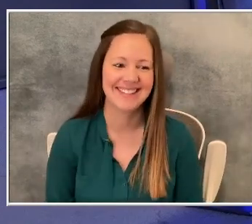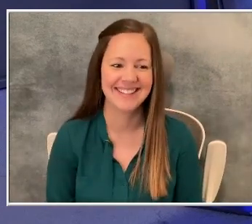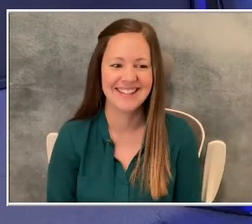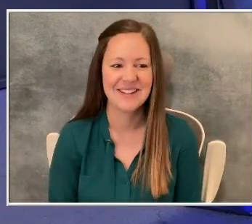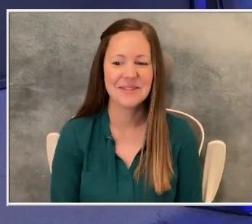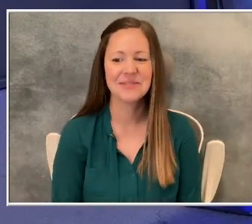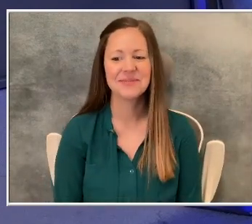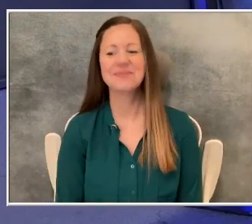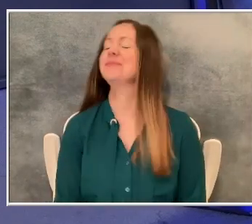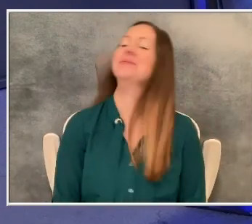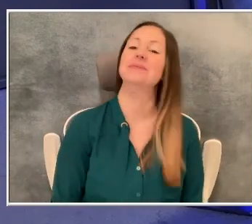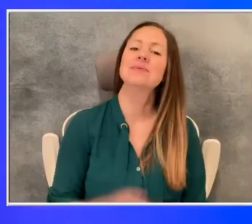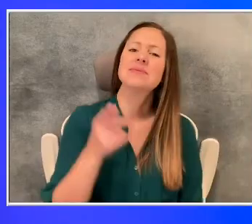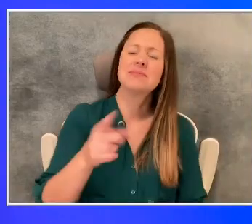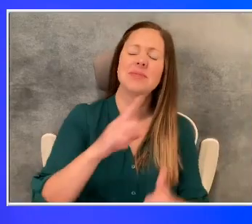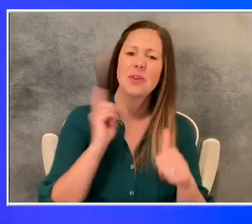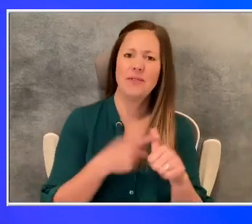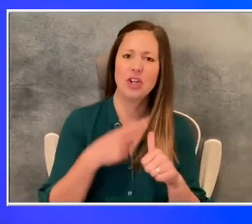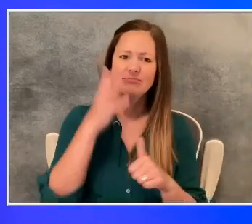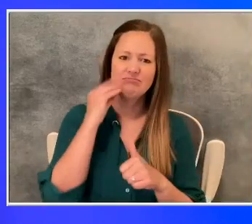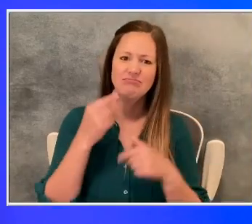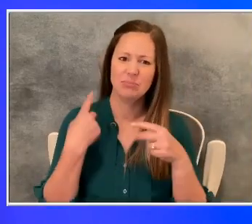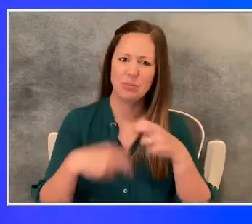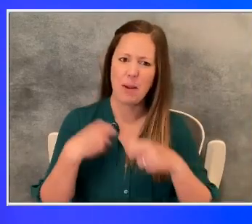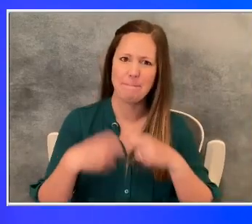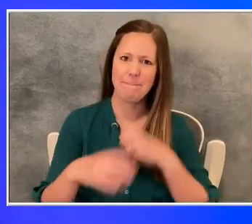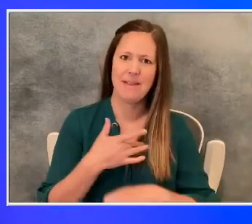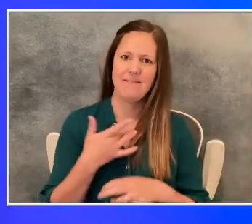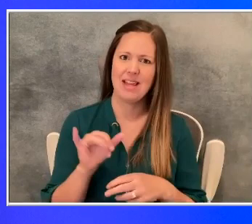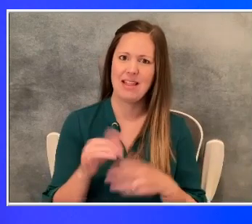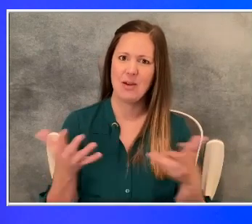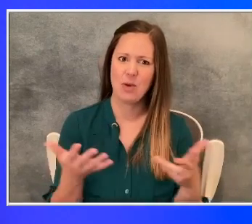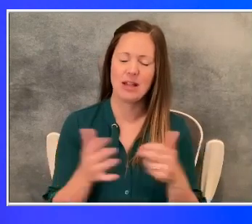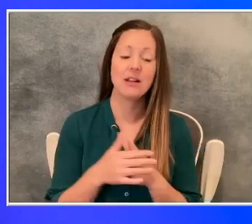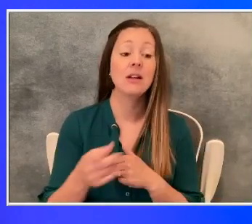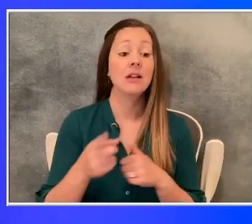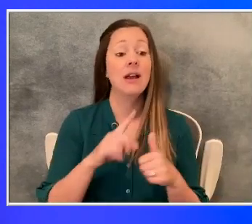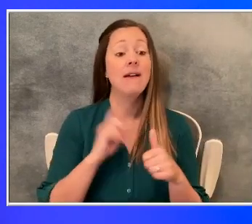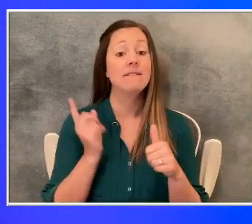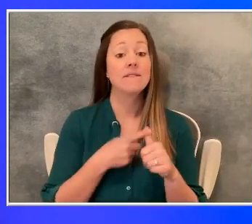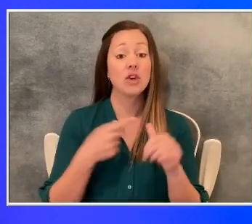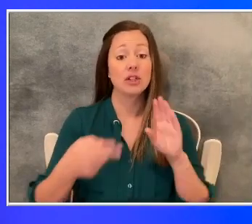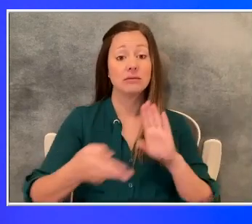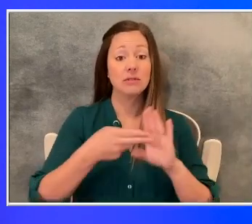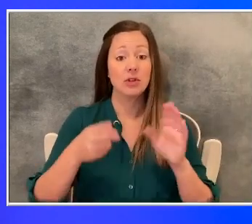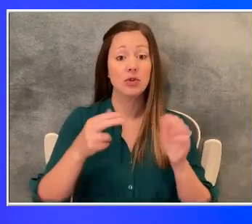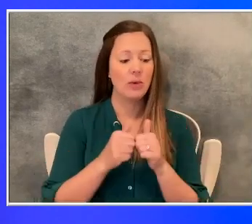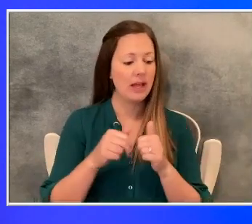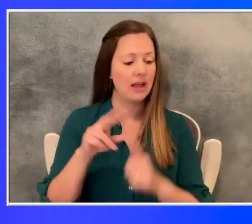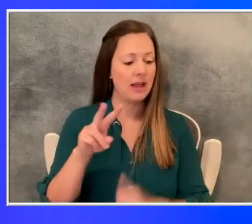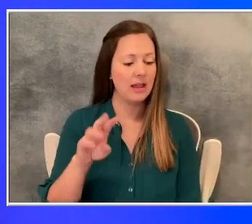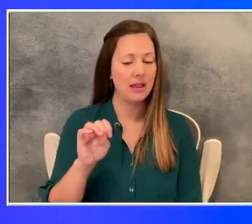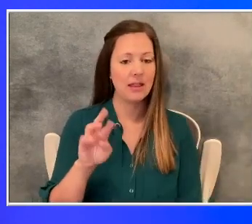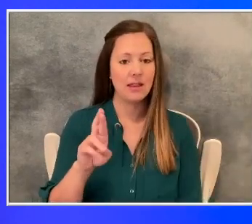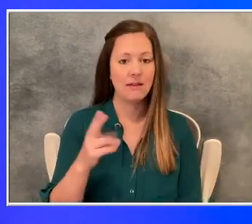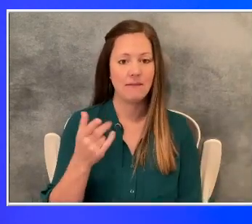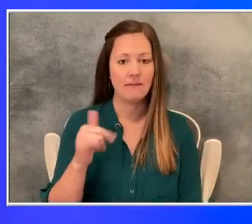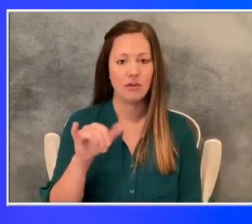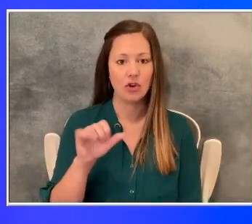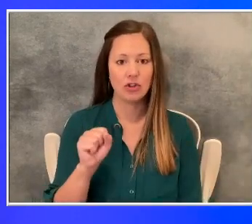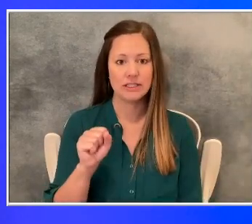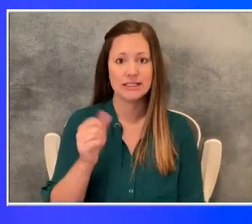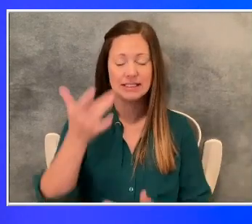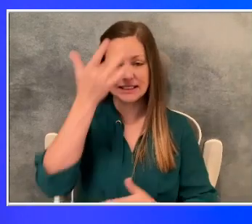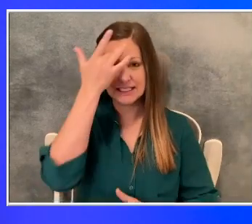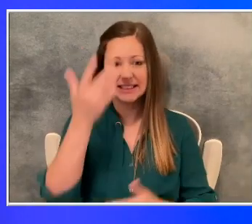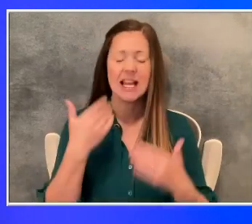trouble? Well, at first when I started having it, they diagnosed me with Berger's disease, and I had the